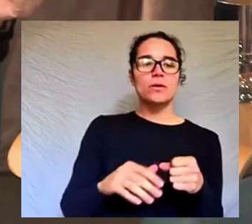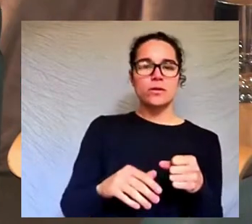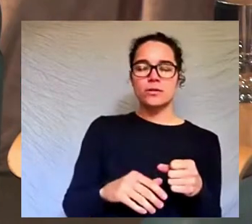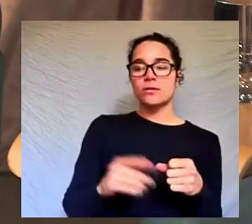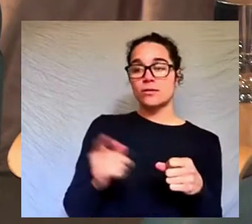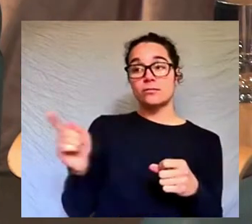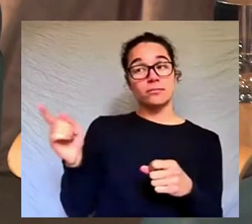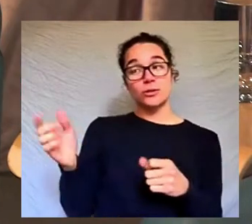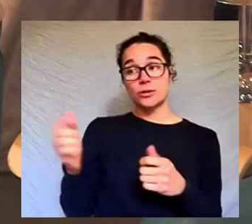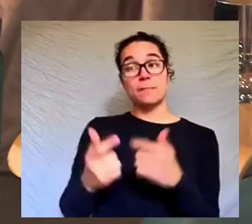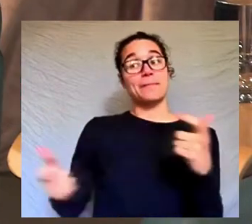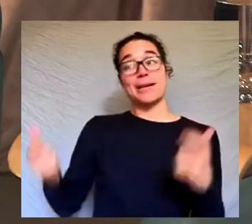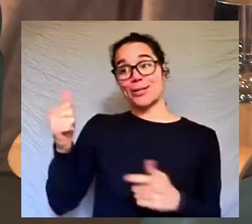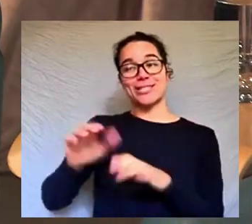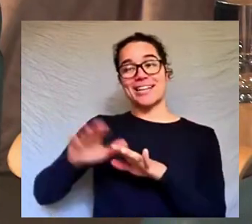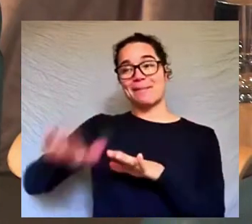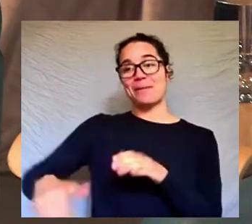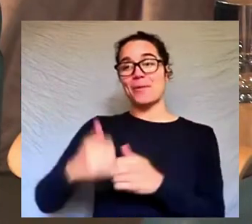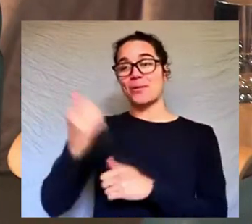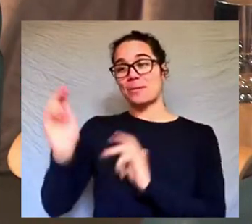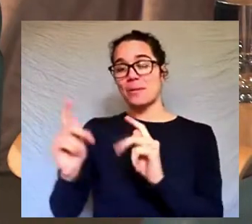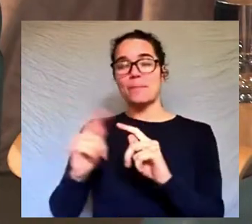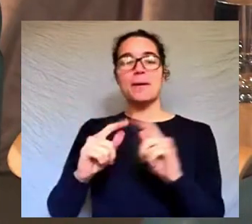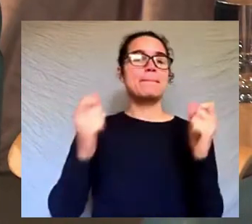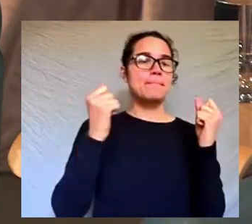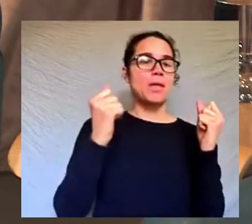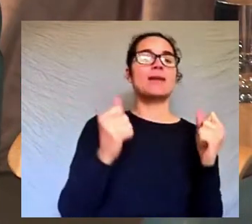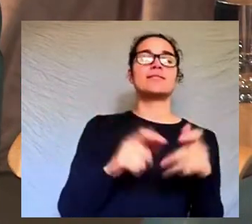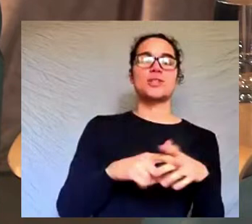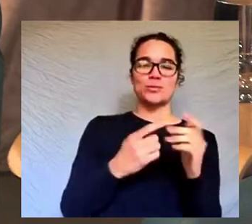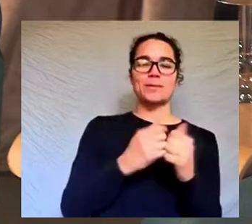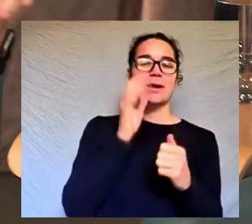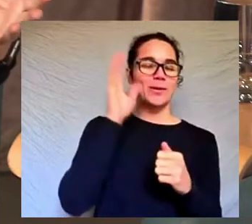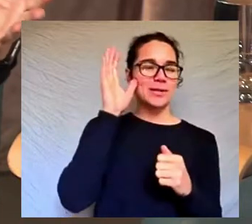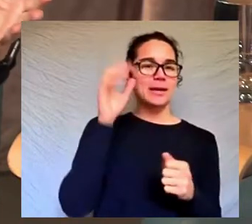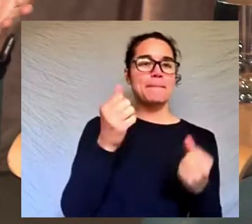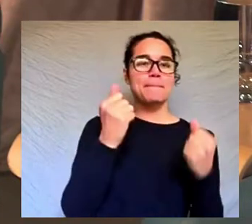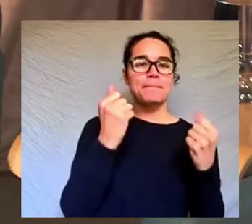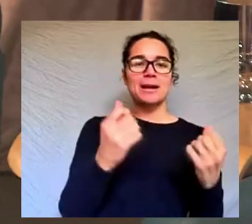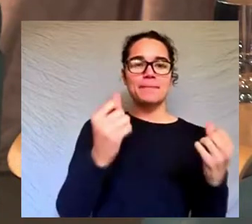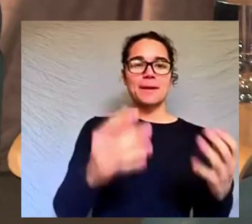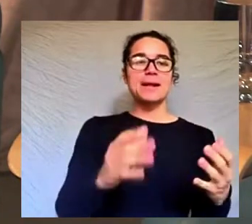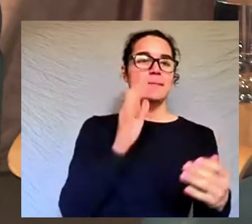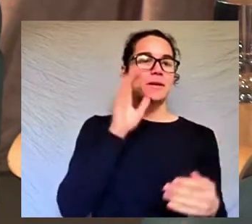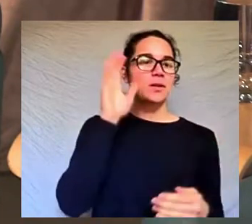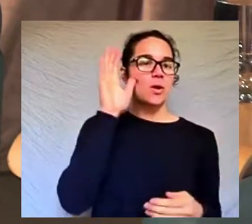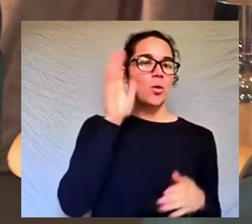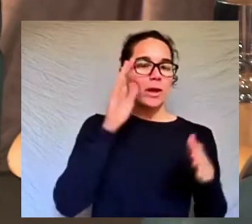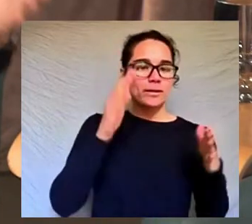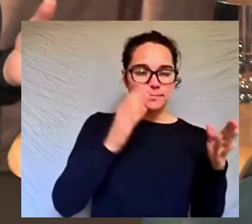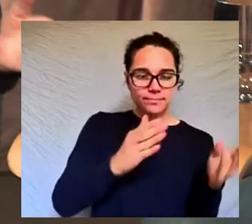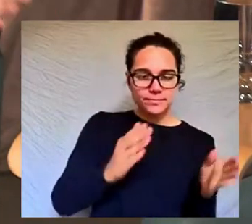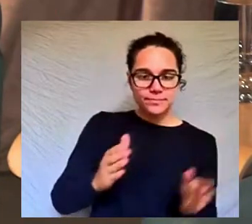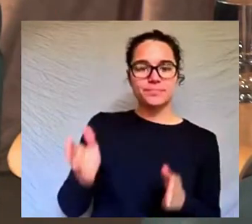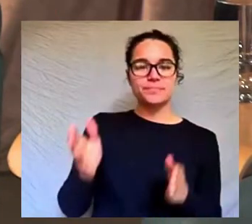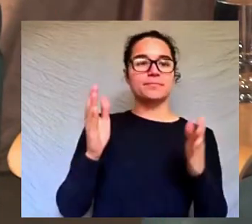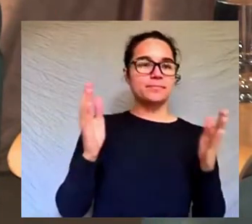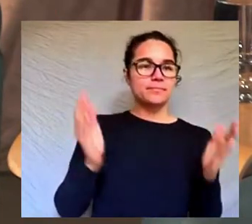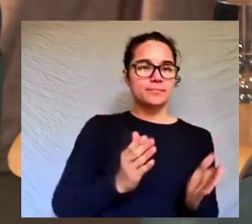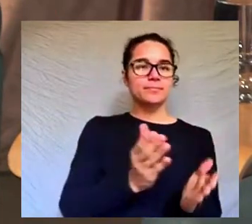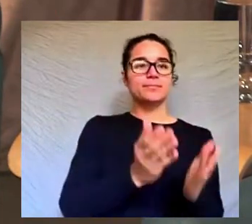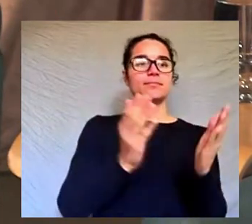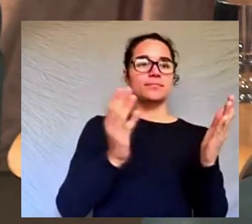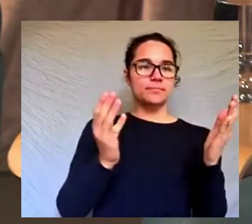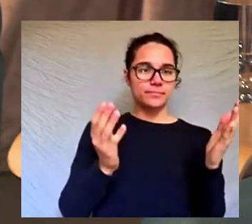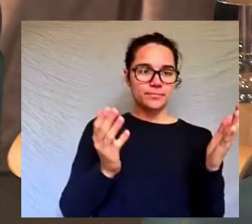but many, many parents will organize gift giving to the needy either at Thanksgiving or